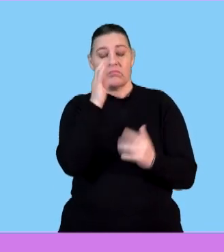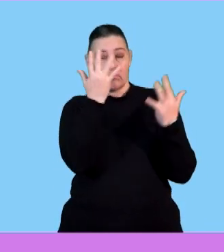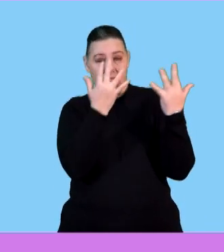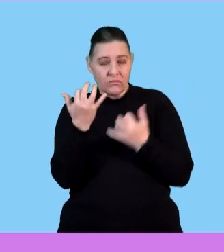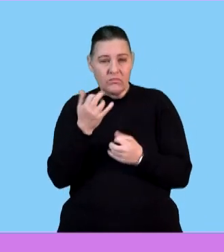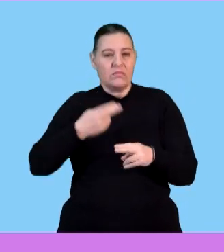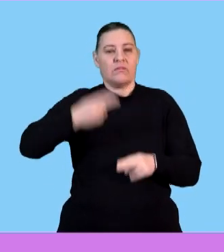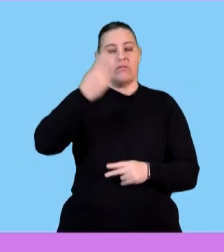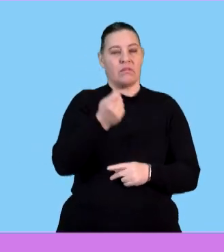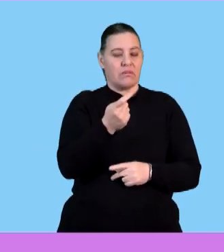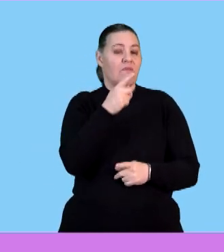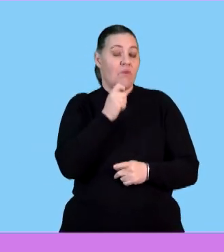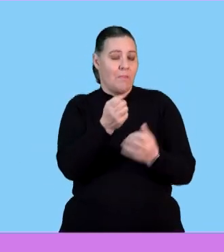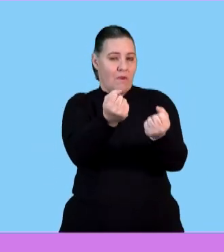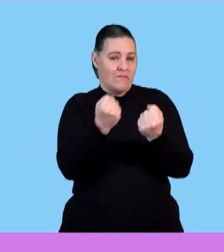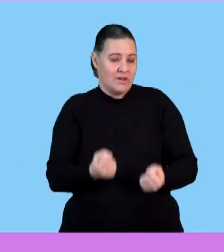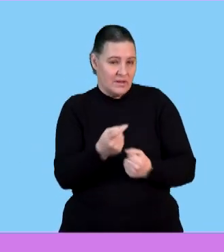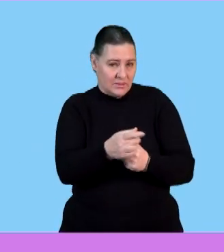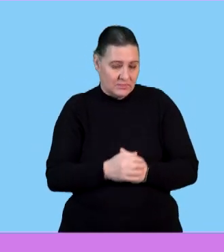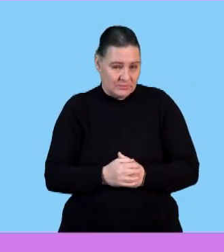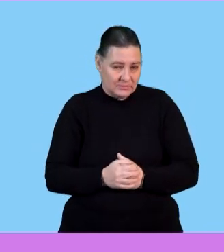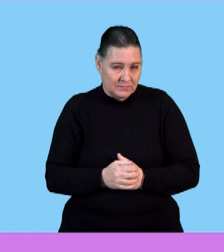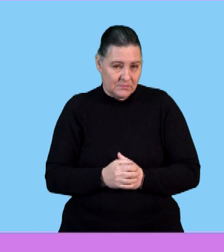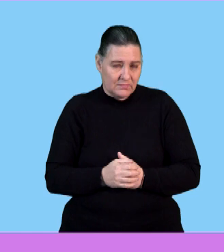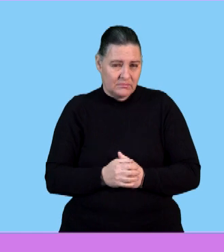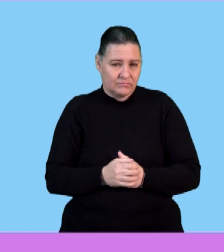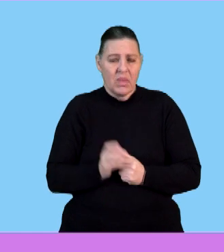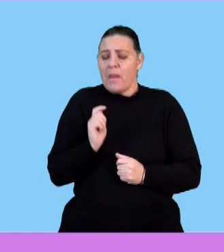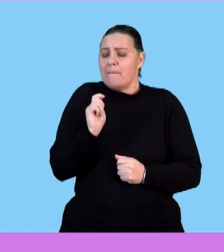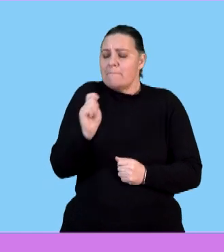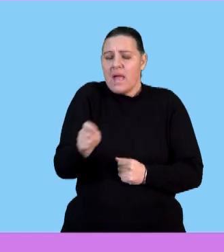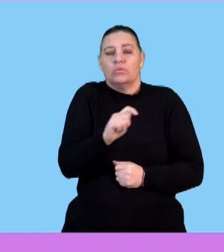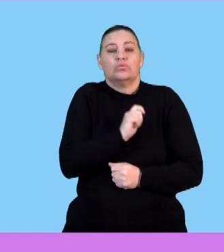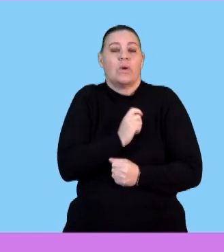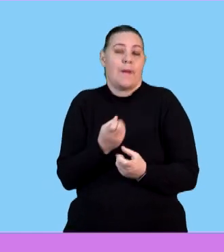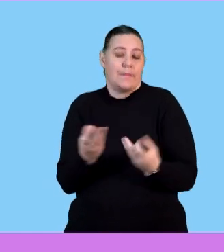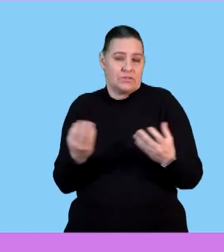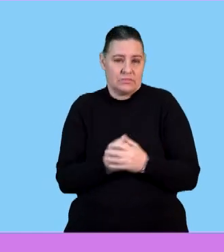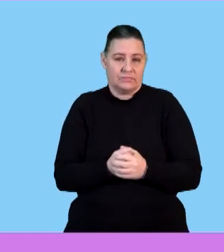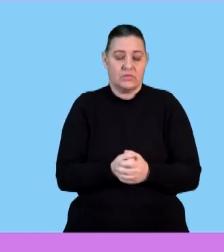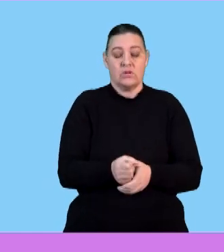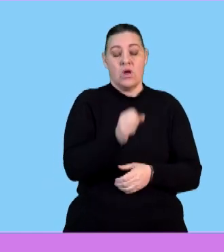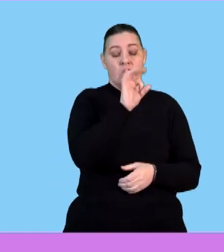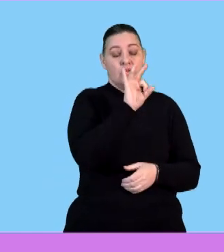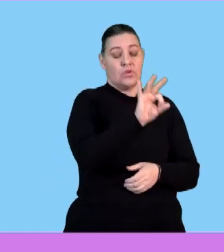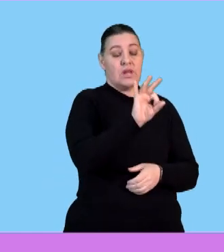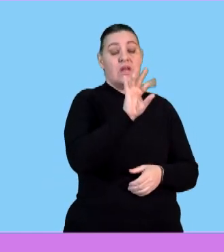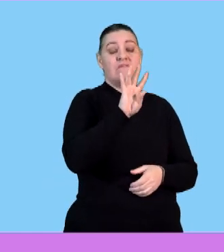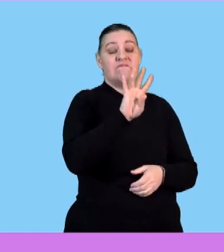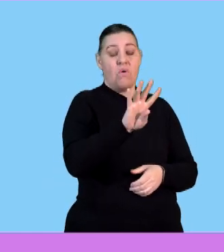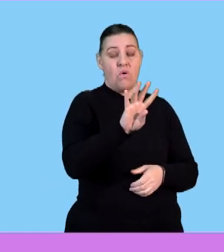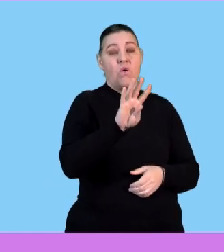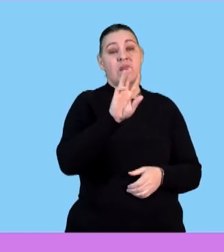final price of the oven, the price that we need to pay for it. So, we take the 3,499 and